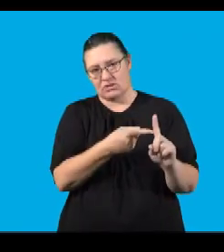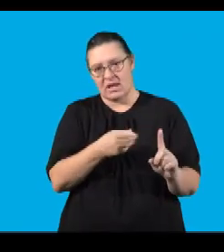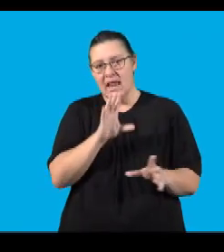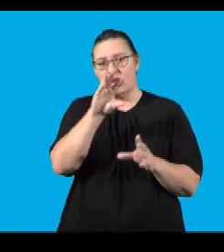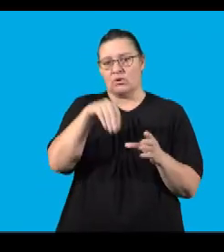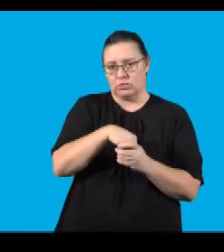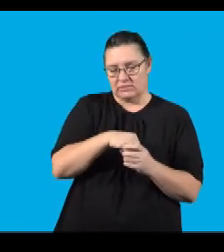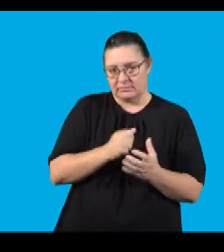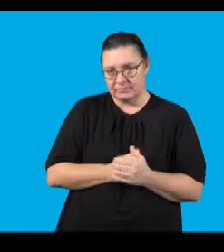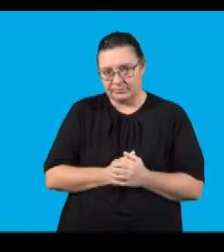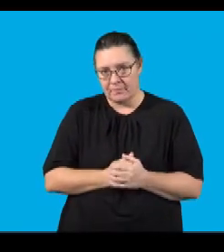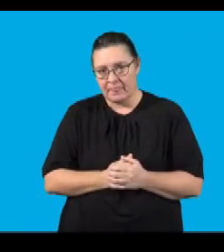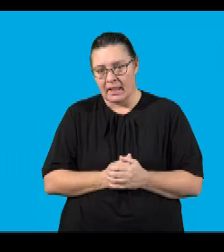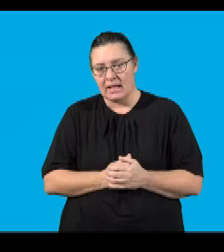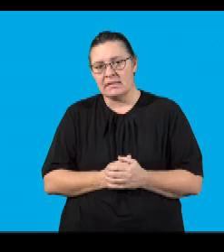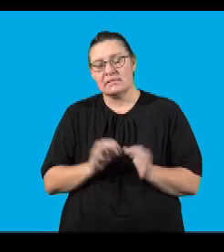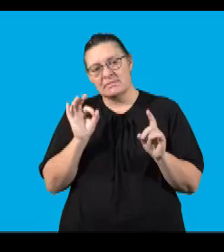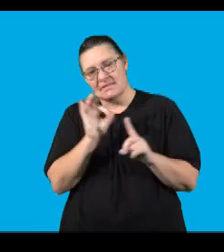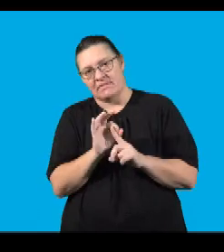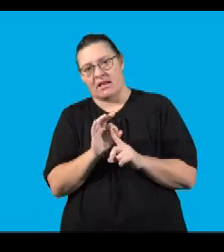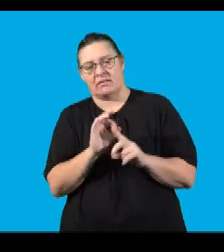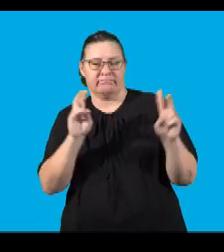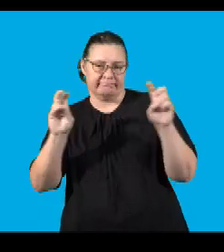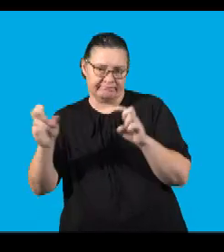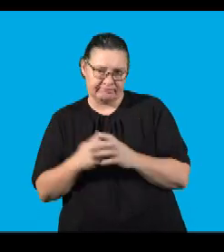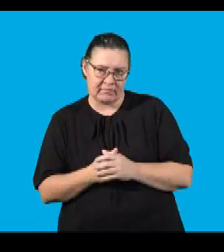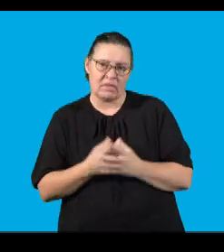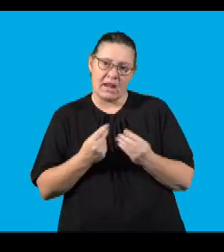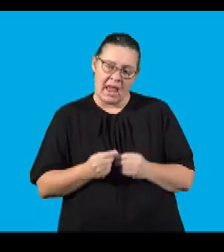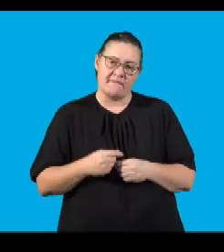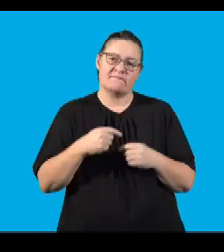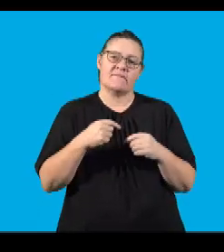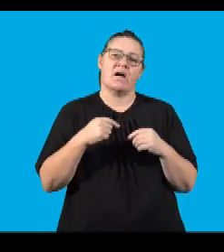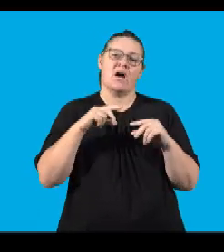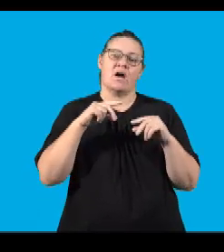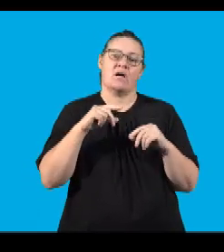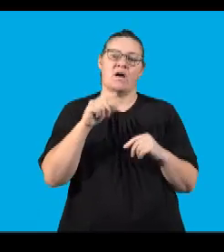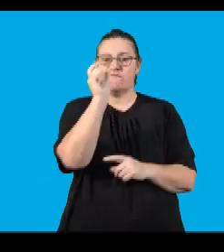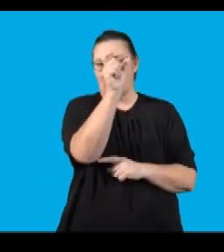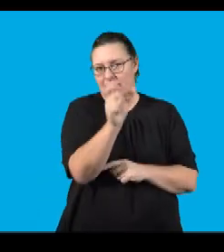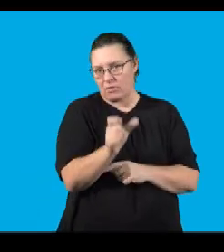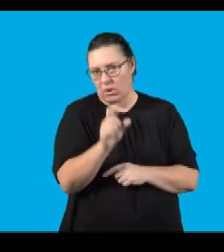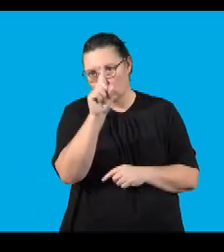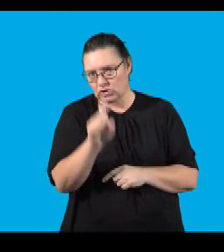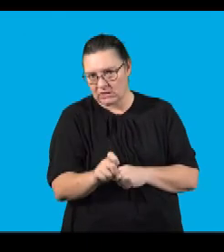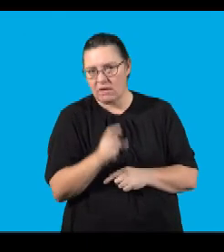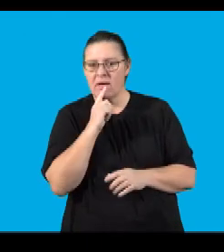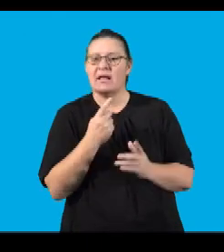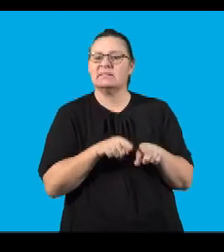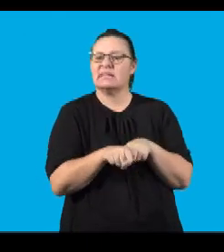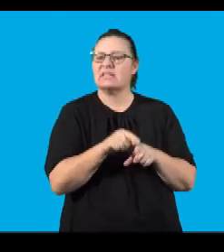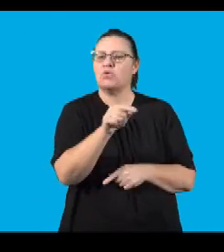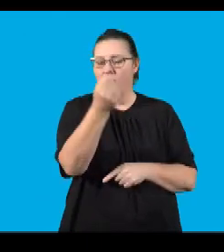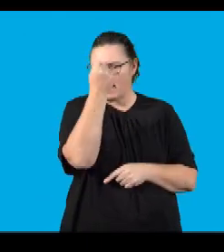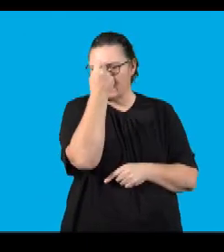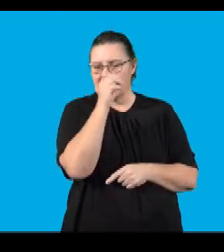in including a specific aspect. Then we'll have vocabulary questions. Here, very simply, we test